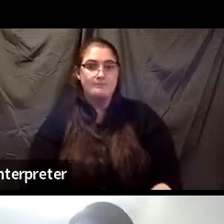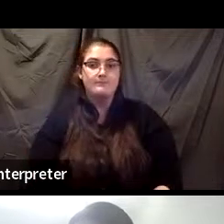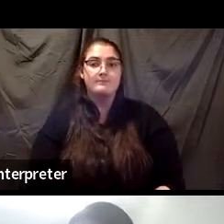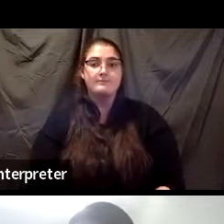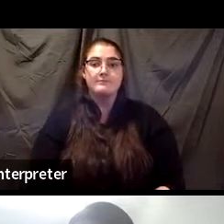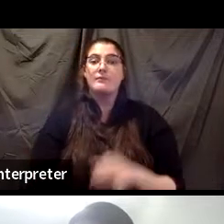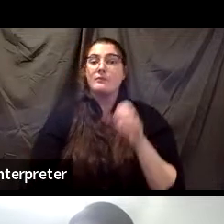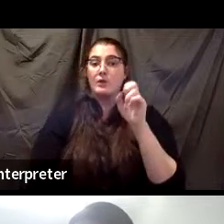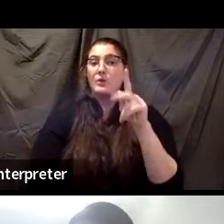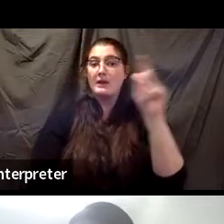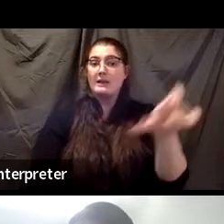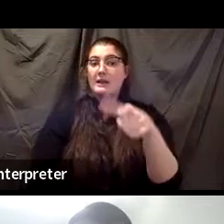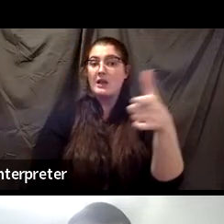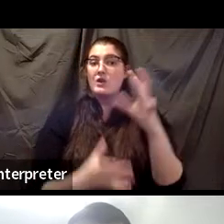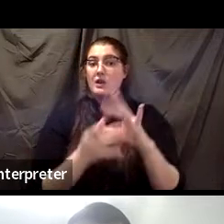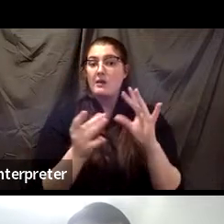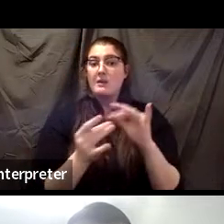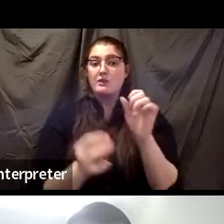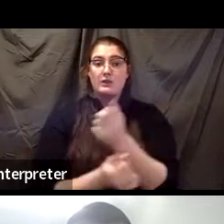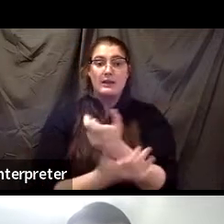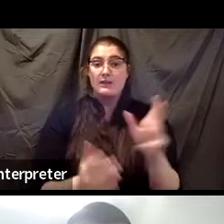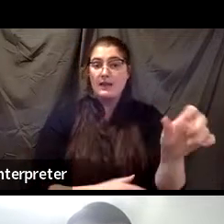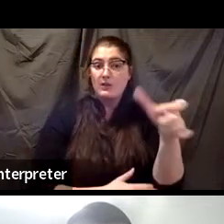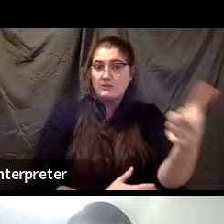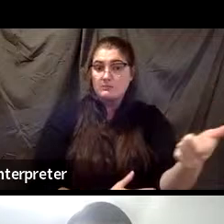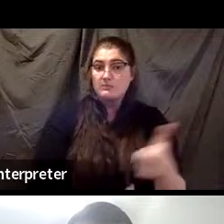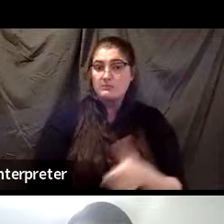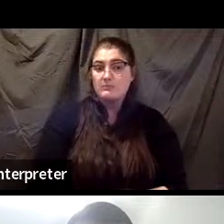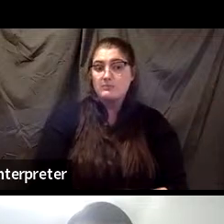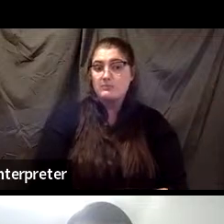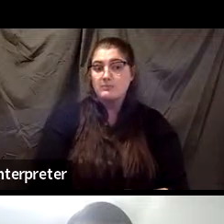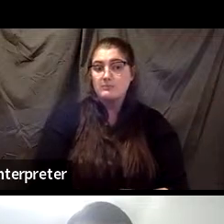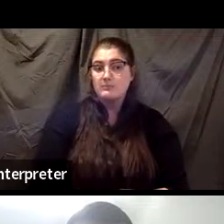Okay, any other comments or anything else?